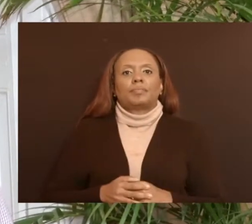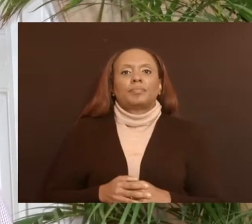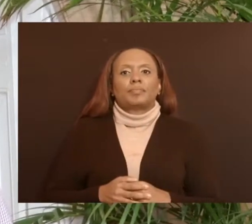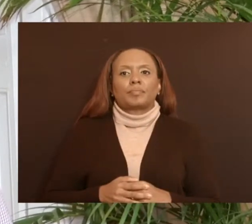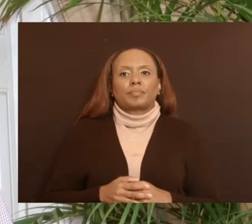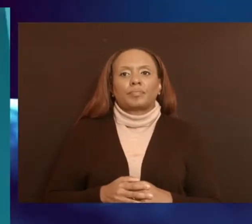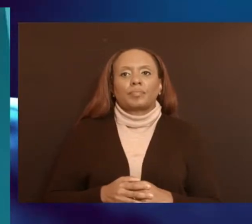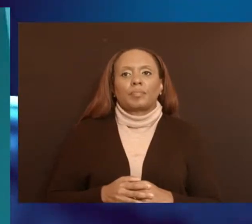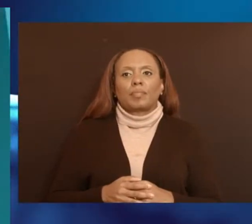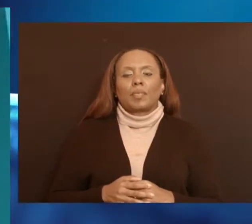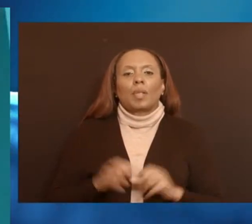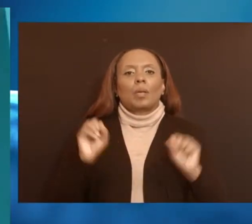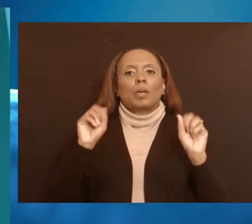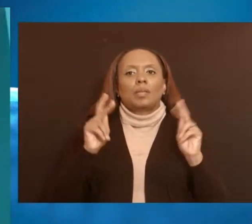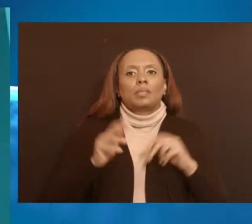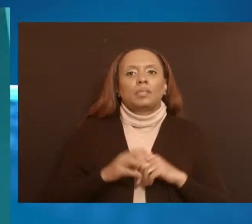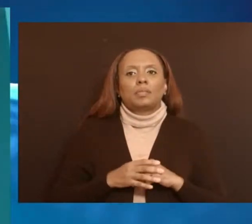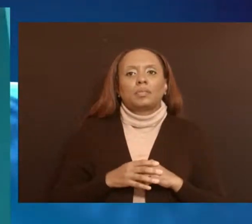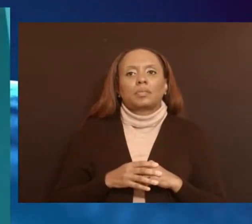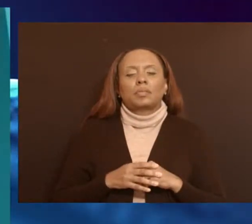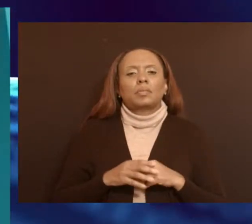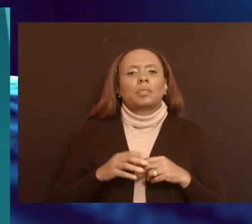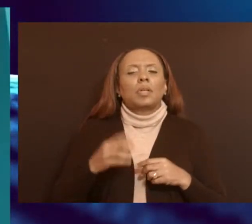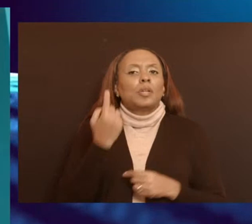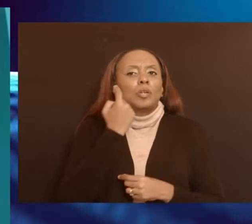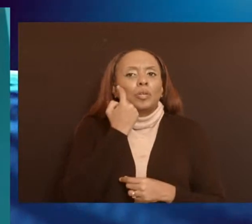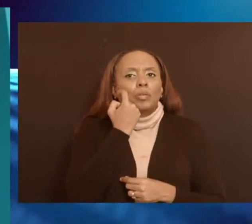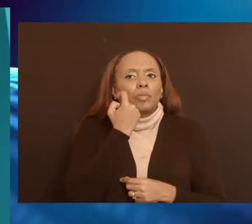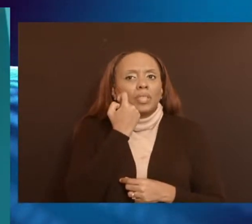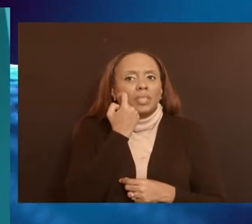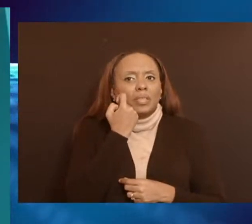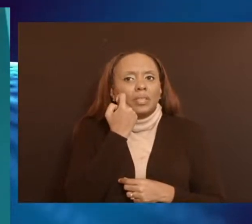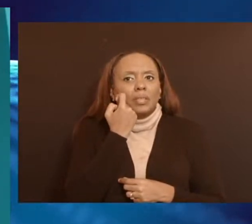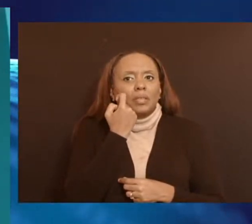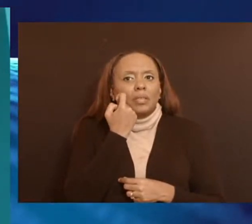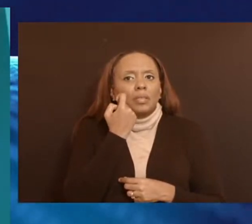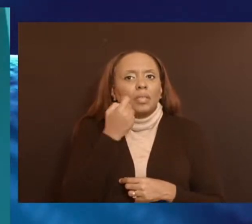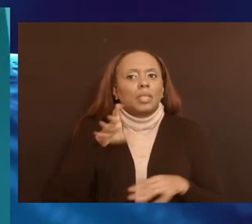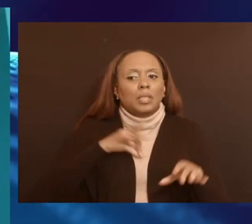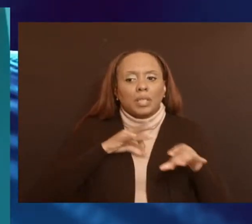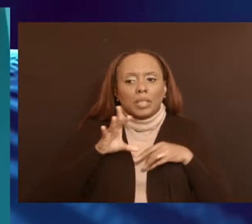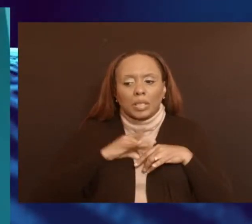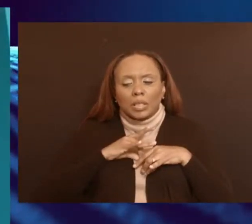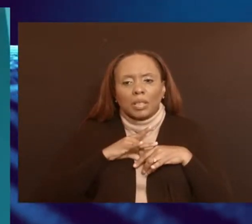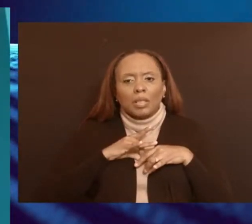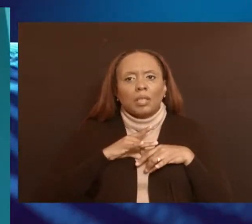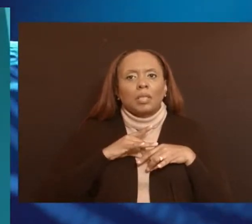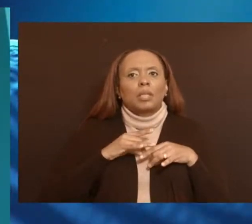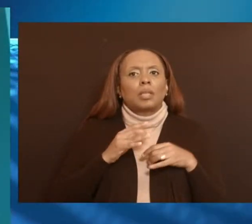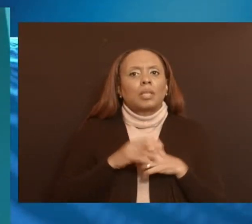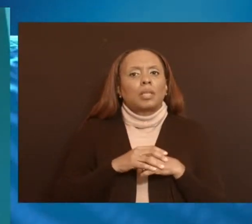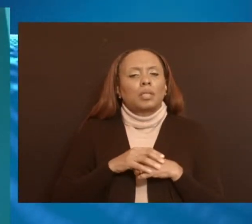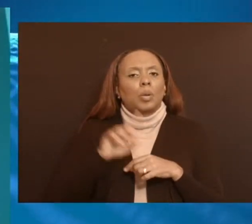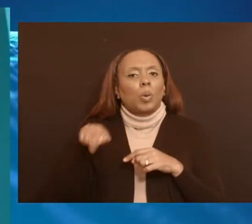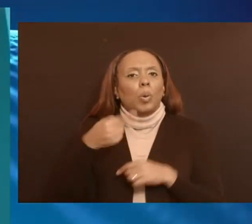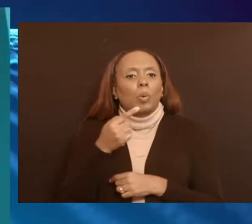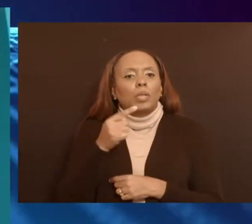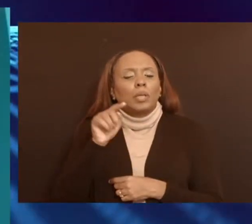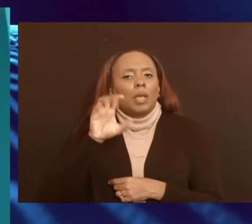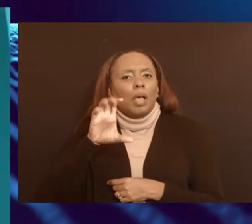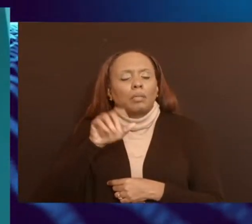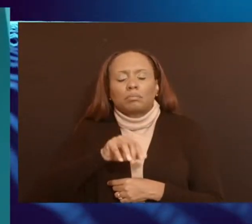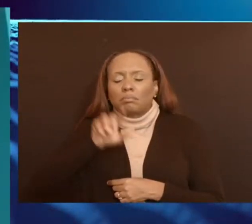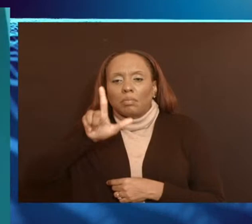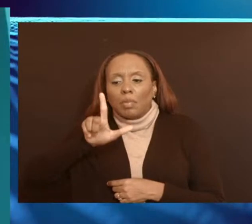just for clarification, Dr. George, these recent clusters would be an example of continued local transmission then? Would that be a